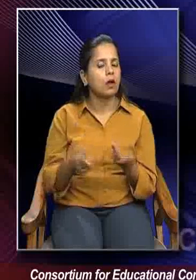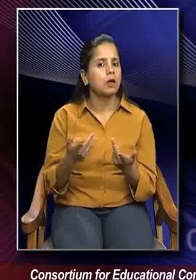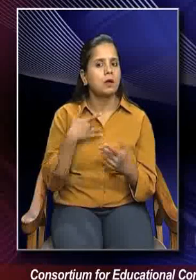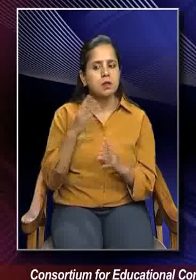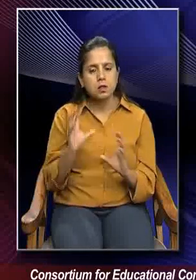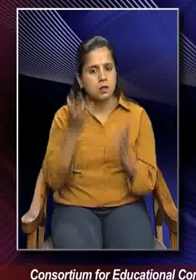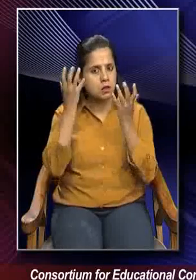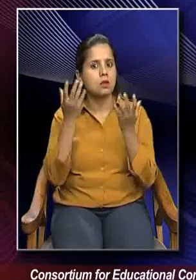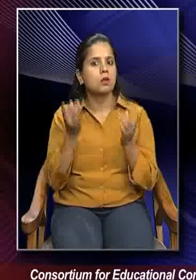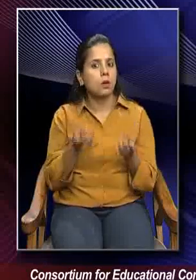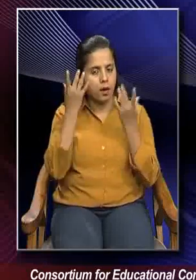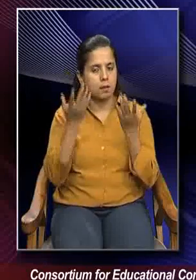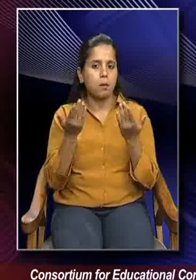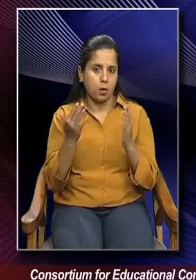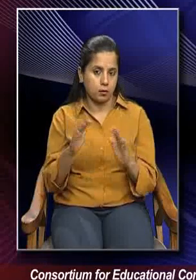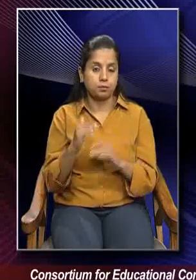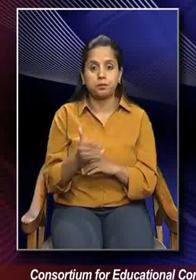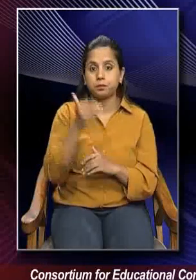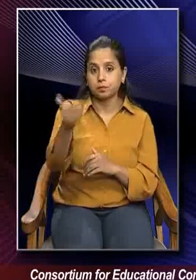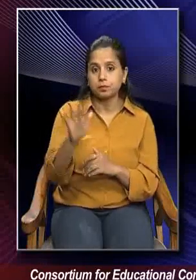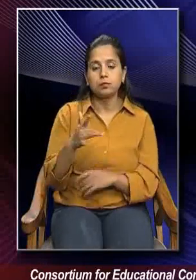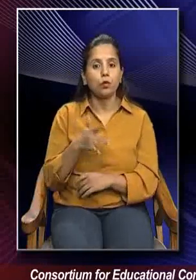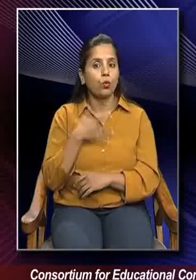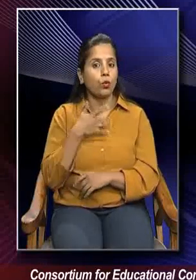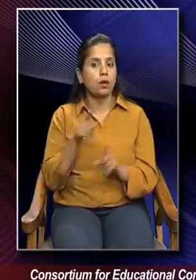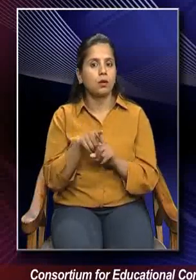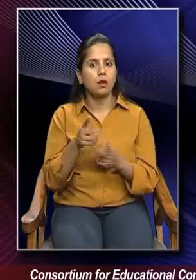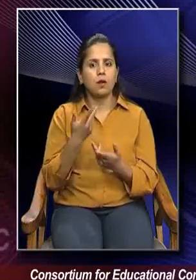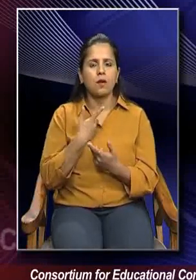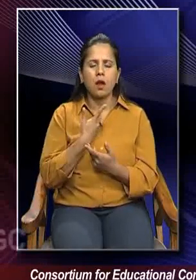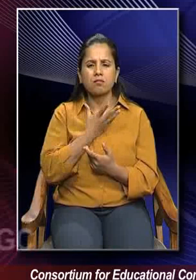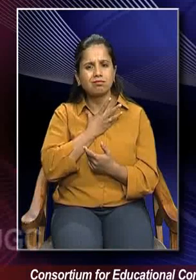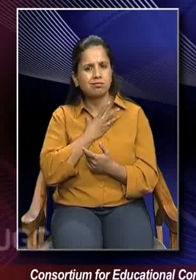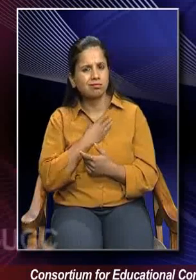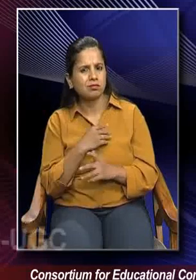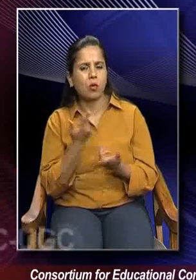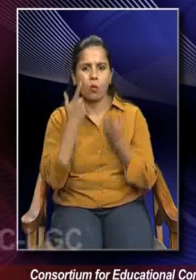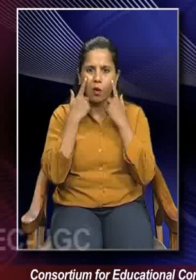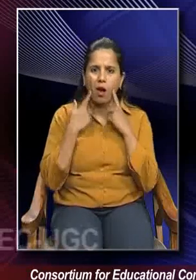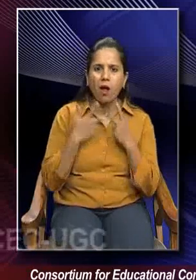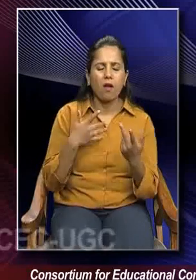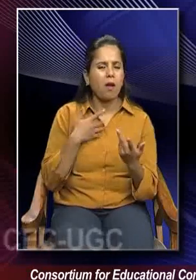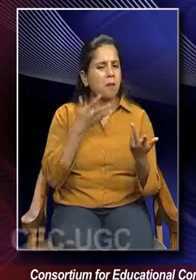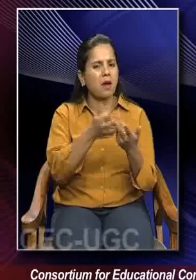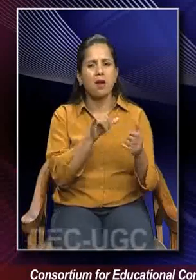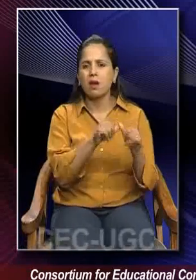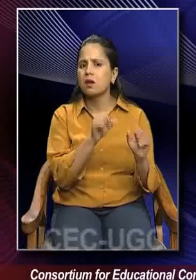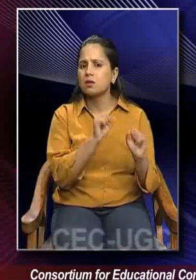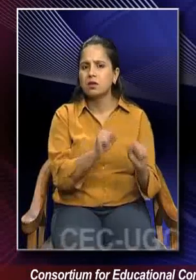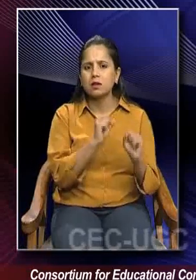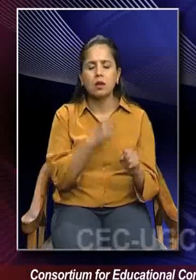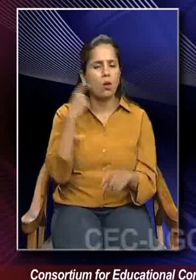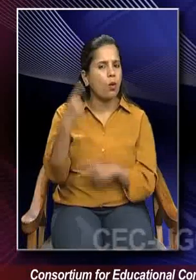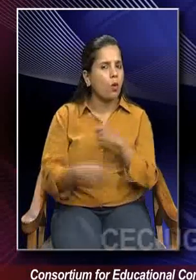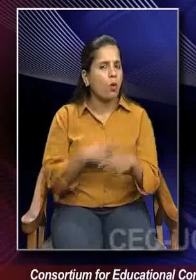agitation. Next is a feeling overwhelmed or unable to cope with the